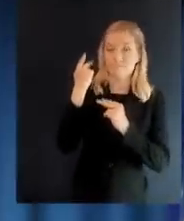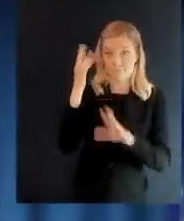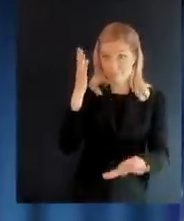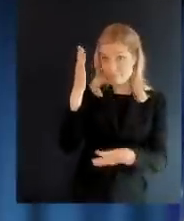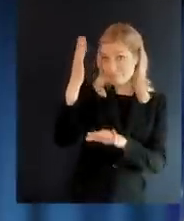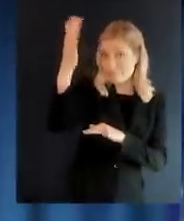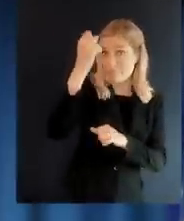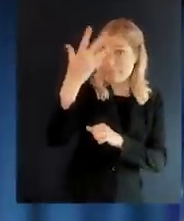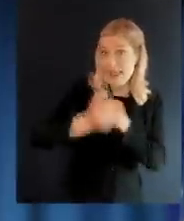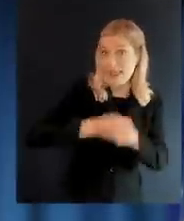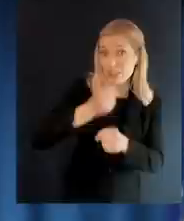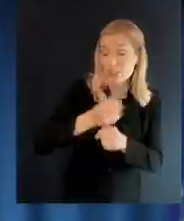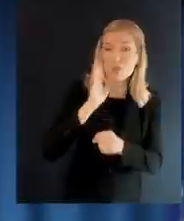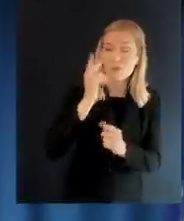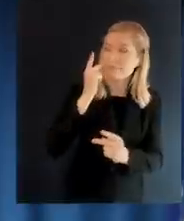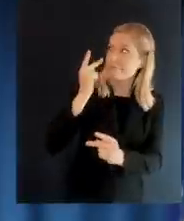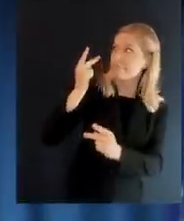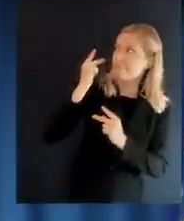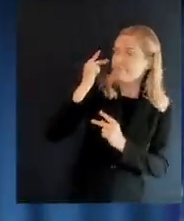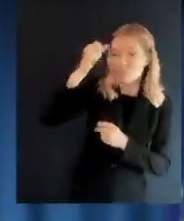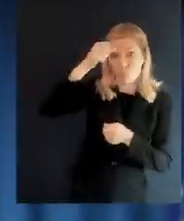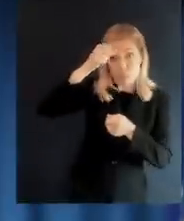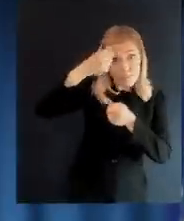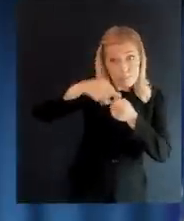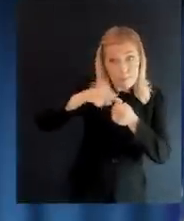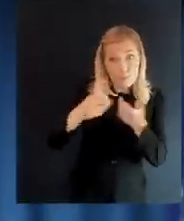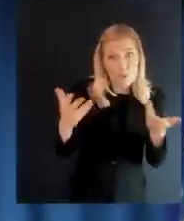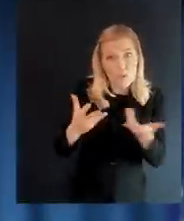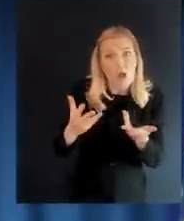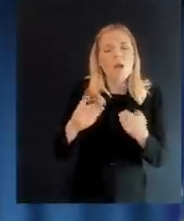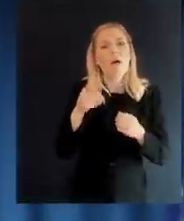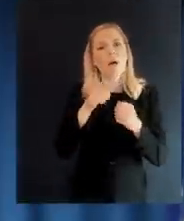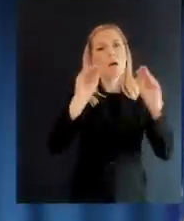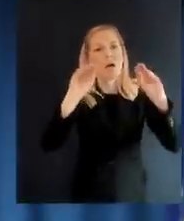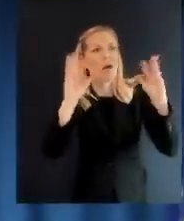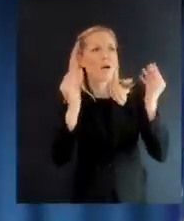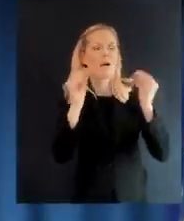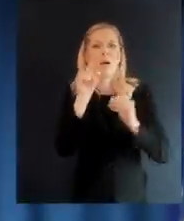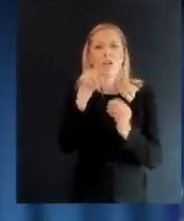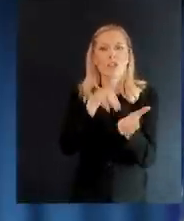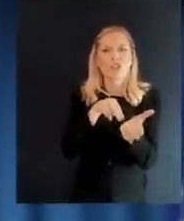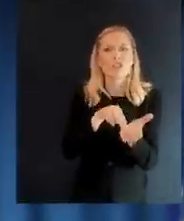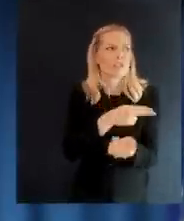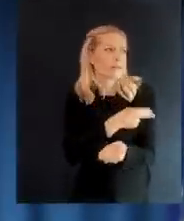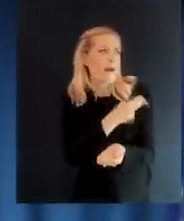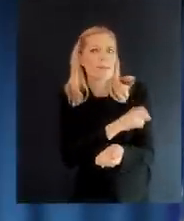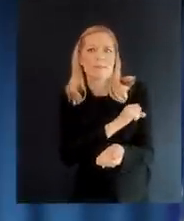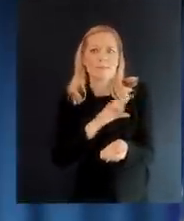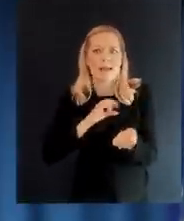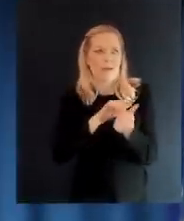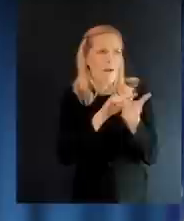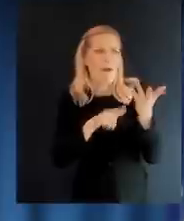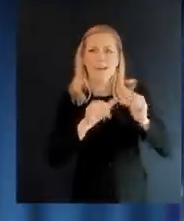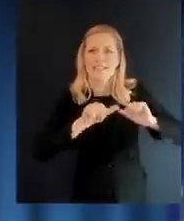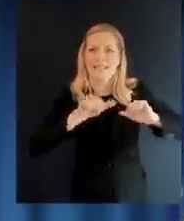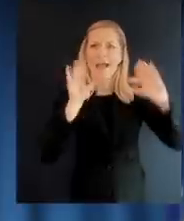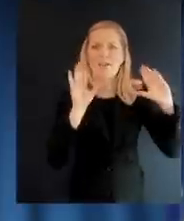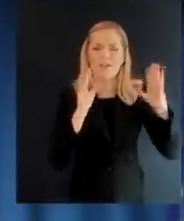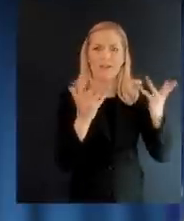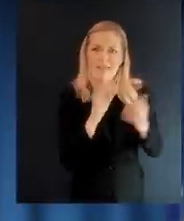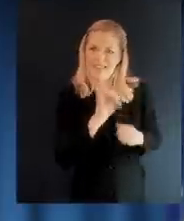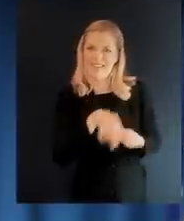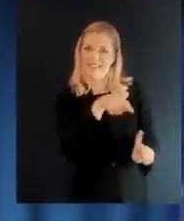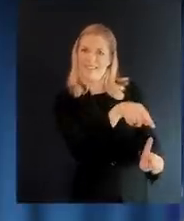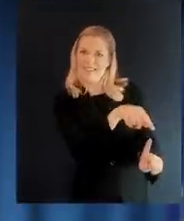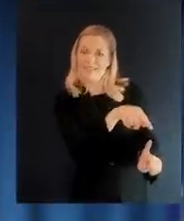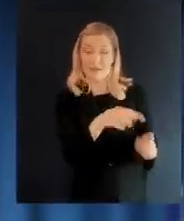Our disappointments will fade away with time and will, sooner rather than later, be replaced with satisfaction in our work as a generation, as long as we are